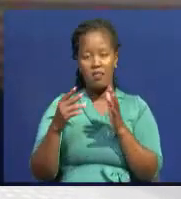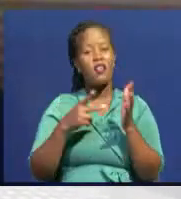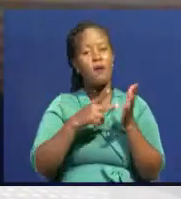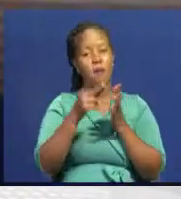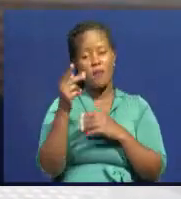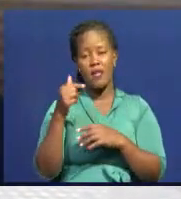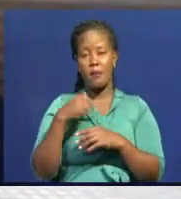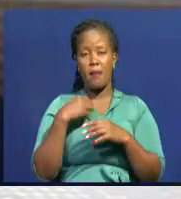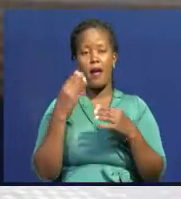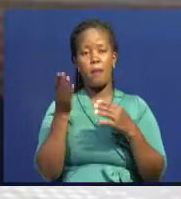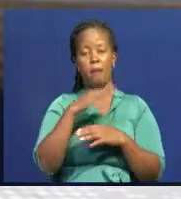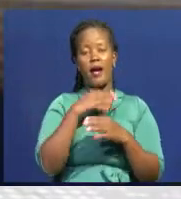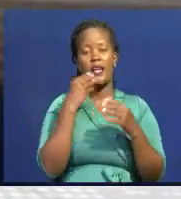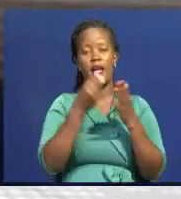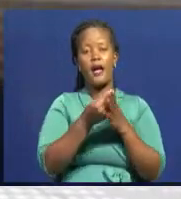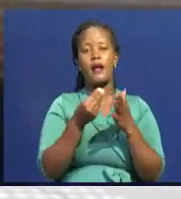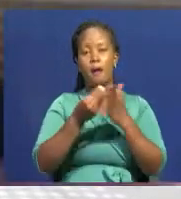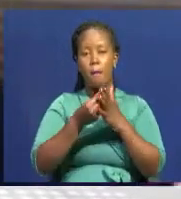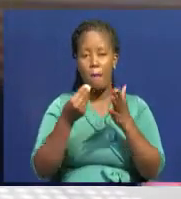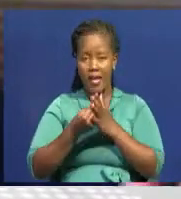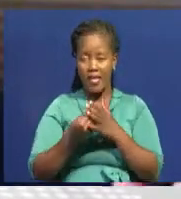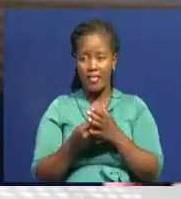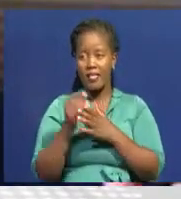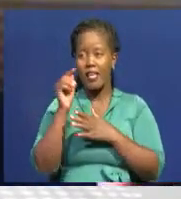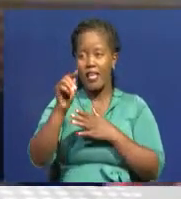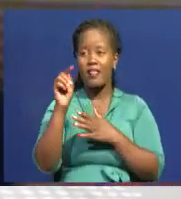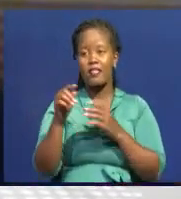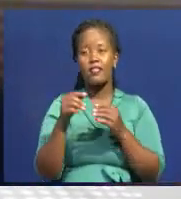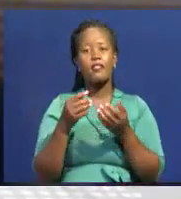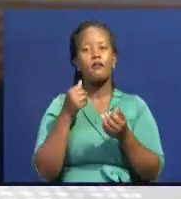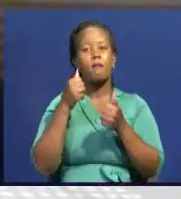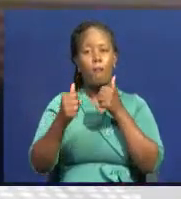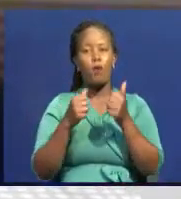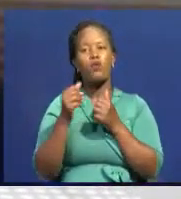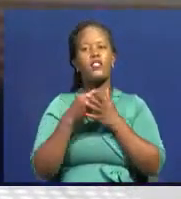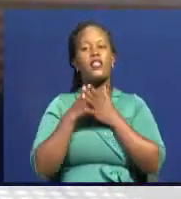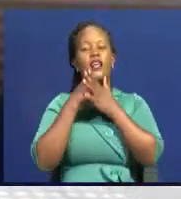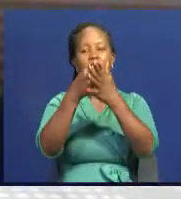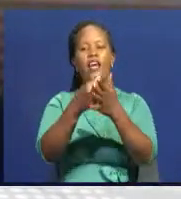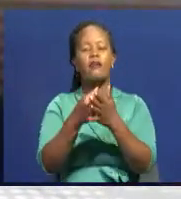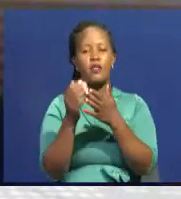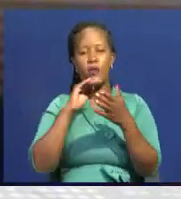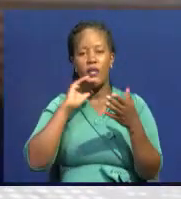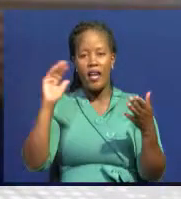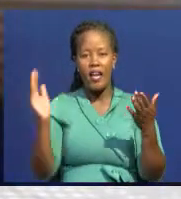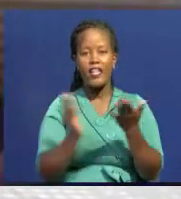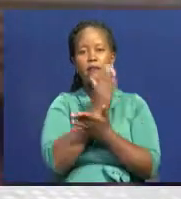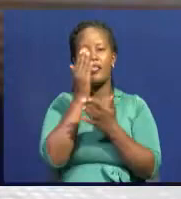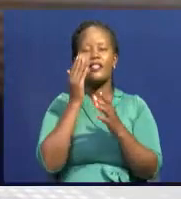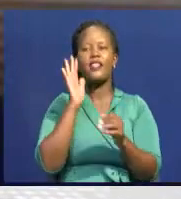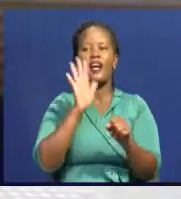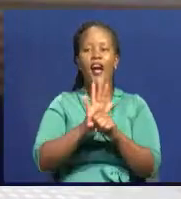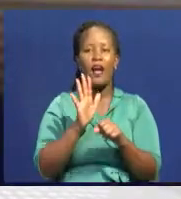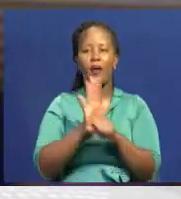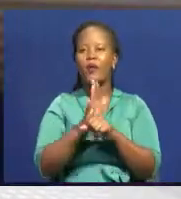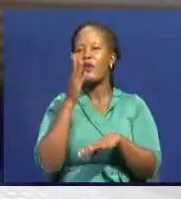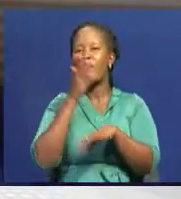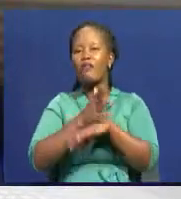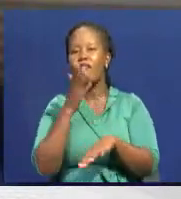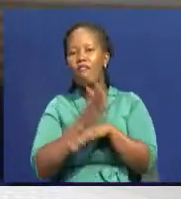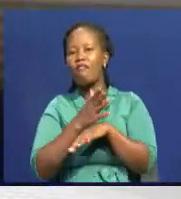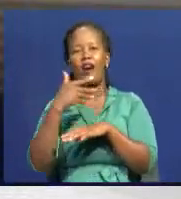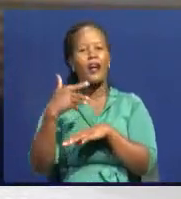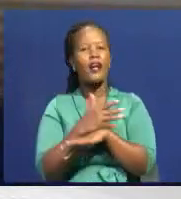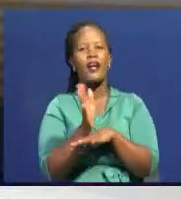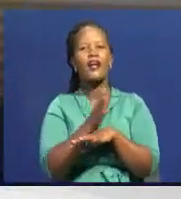I used to purchase that property. So that completely eliminates this fraud that we see around where, somebody goes